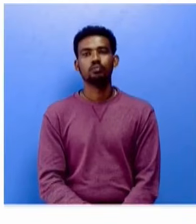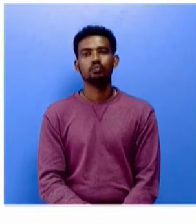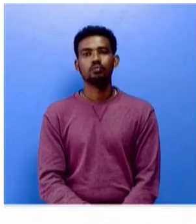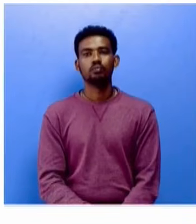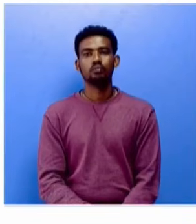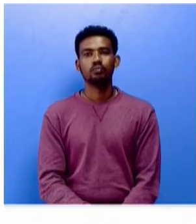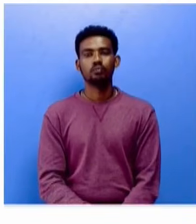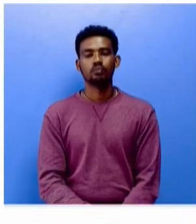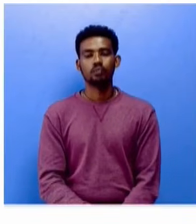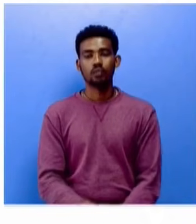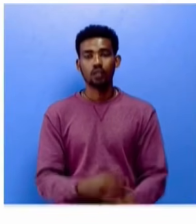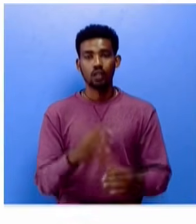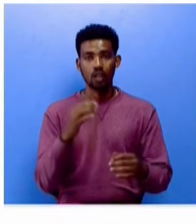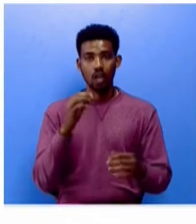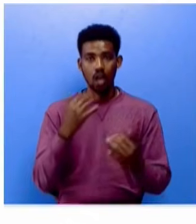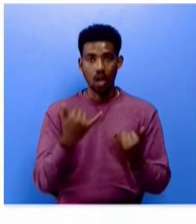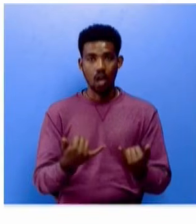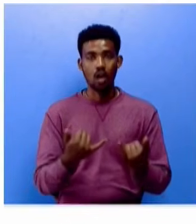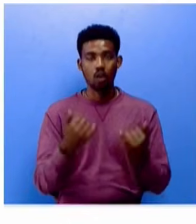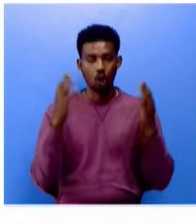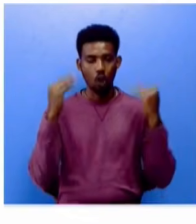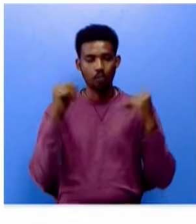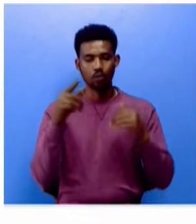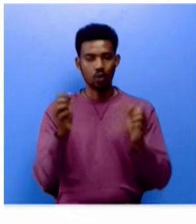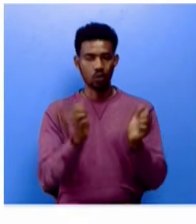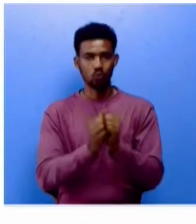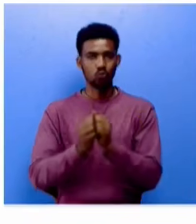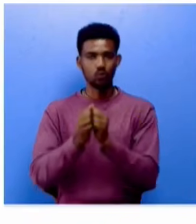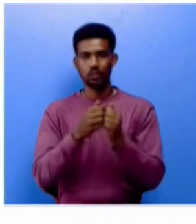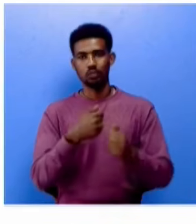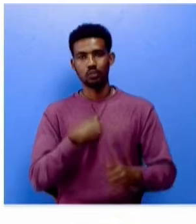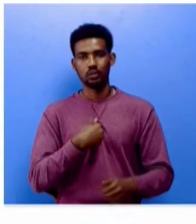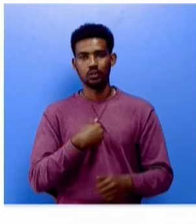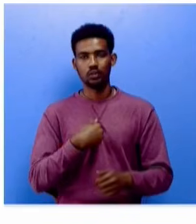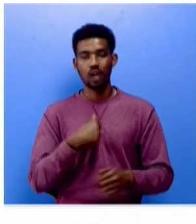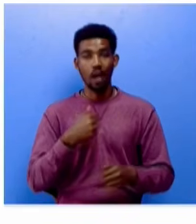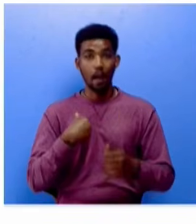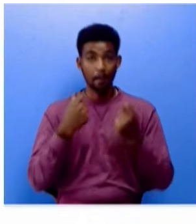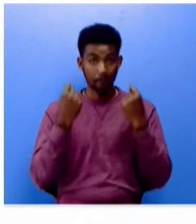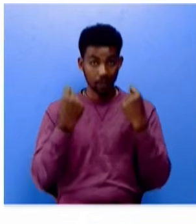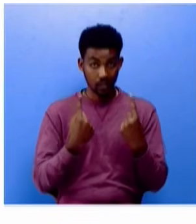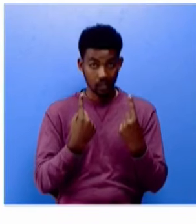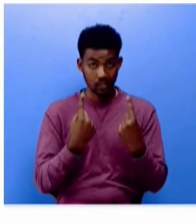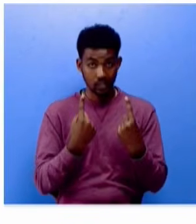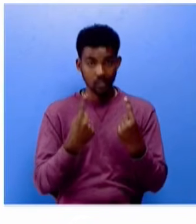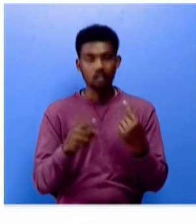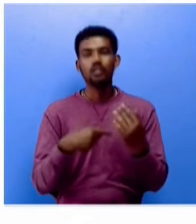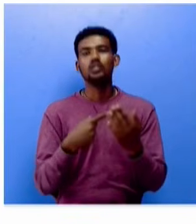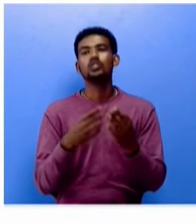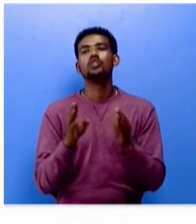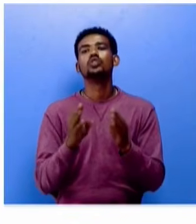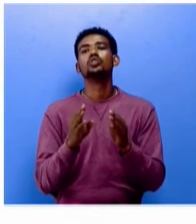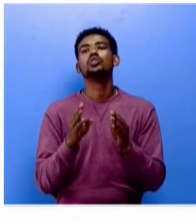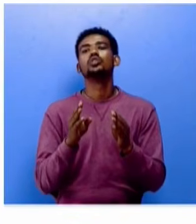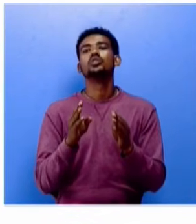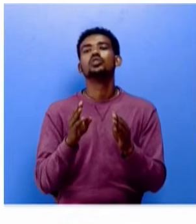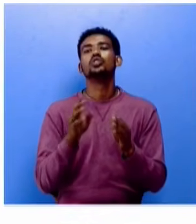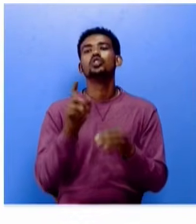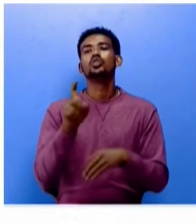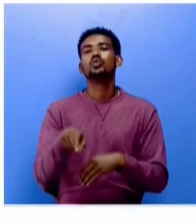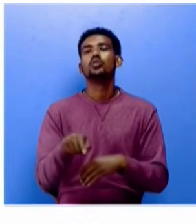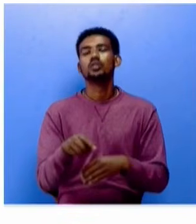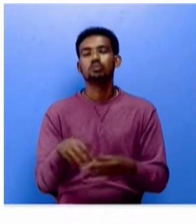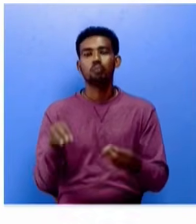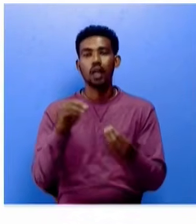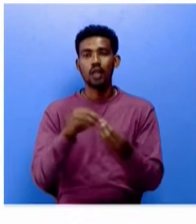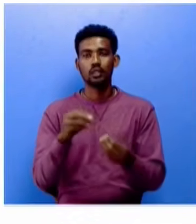Now, student, I hope you're with me. Am I clear? Should plus subject plus verb 1.